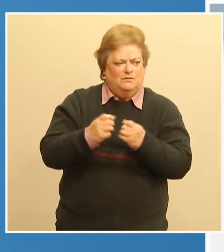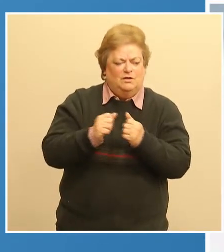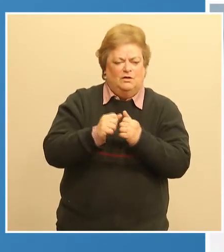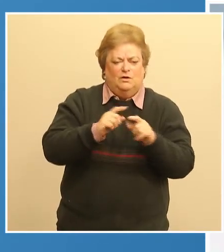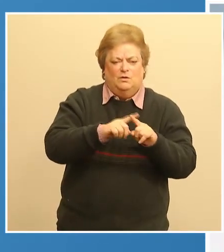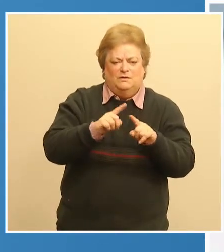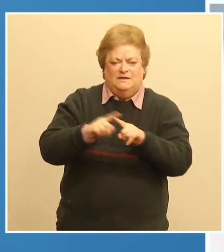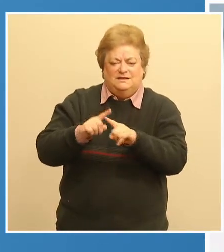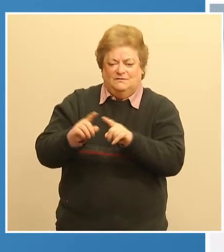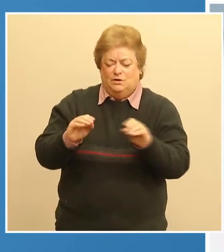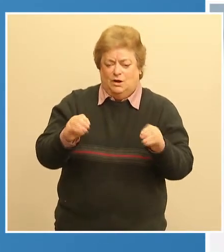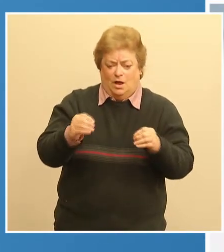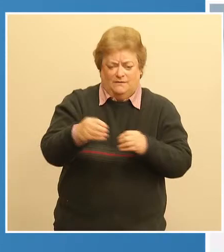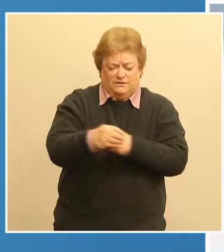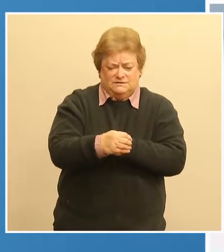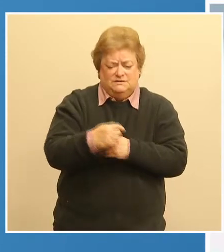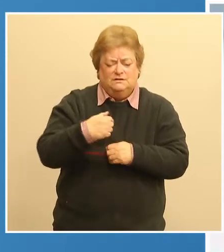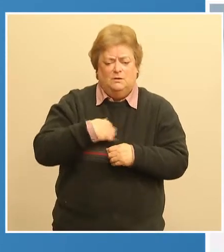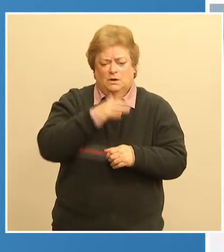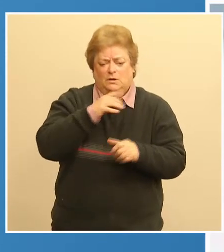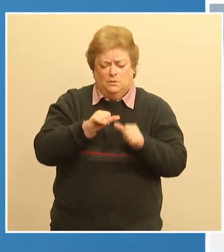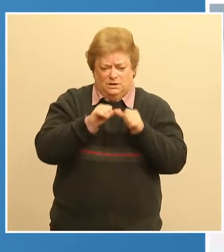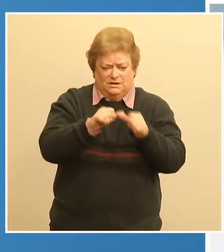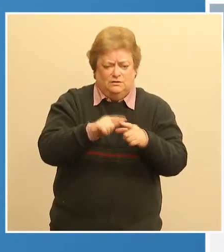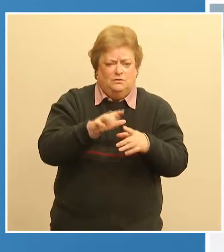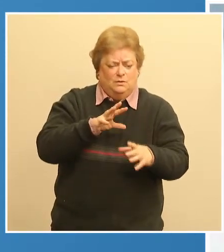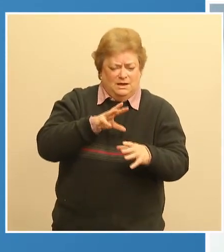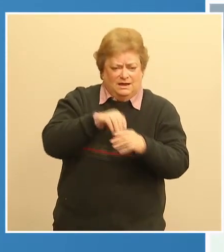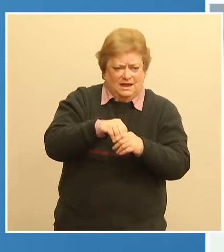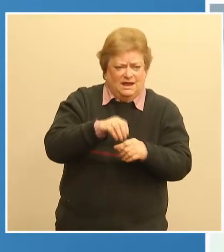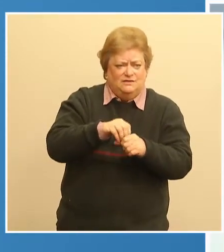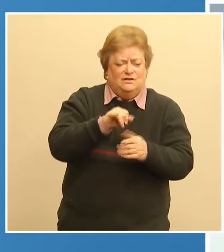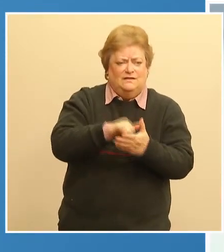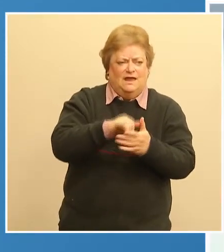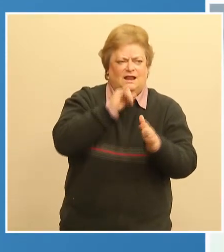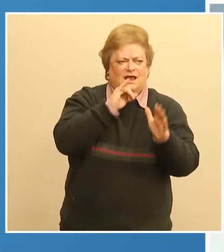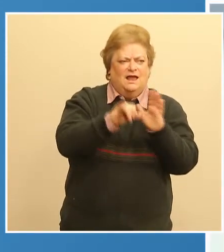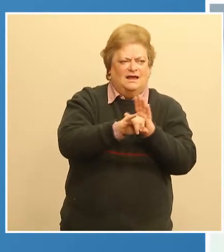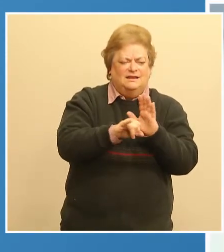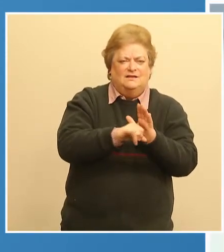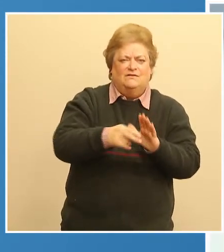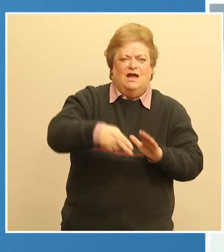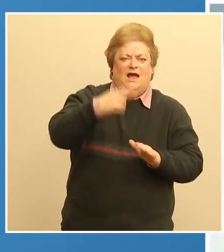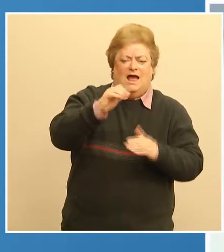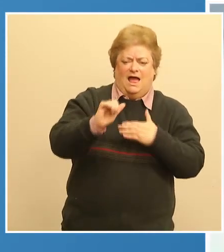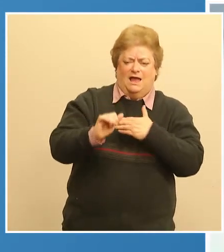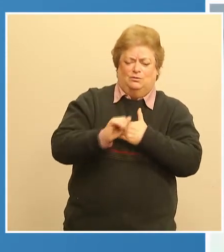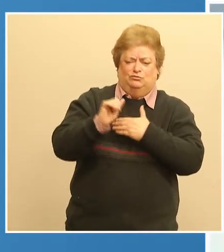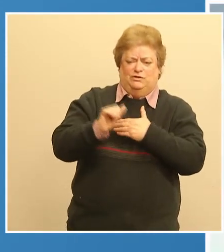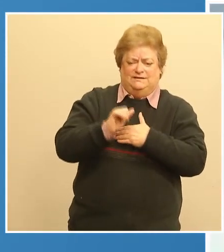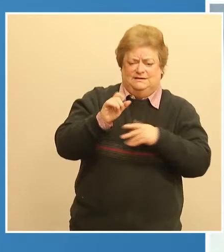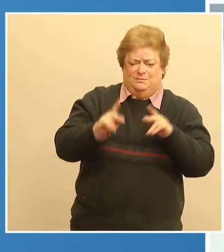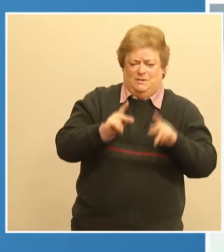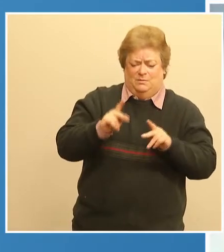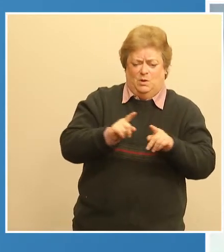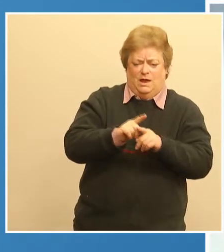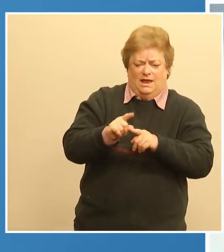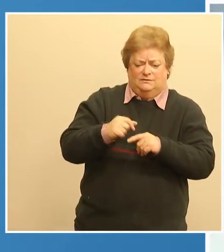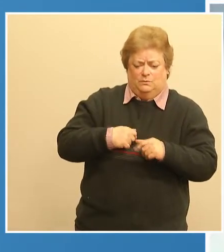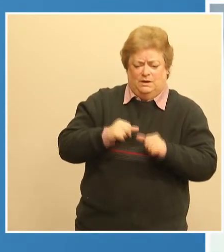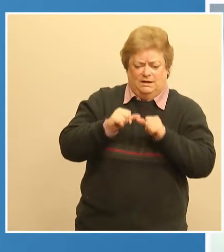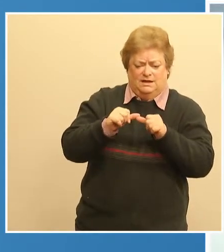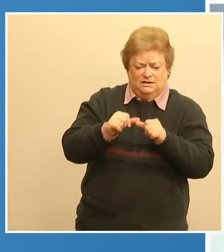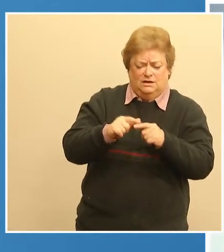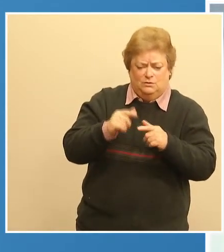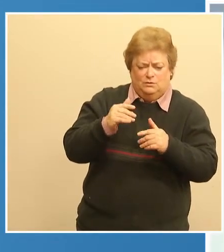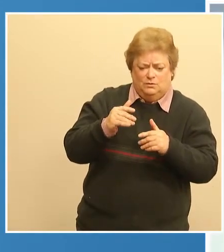various offices, and we will continue to engage in that and identify high-risk individuals as we continue to go